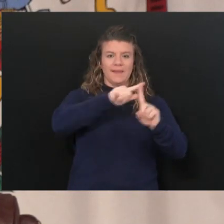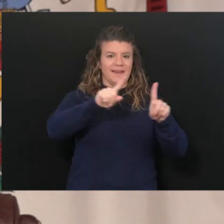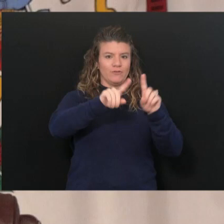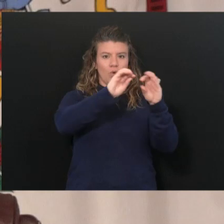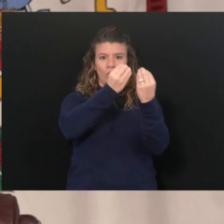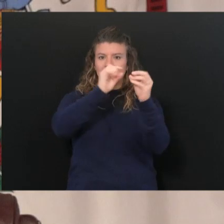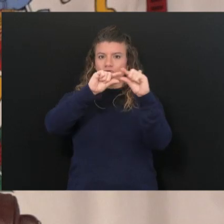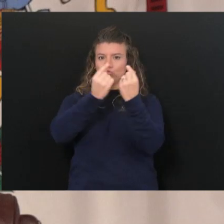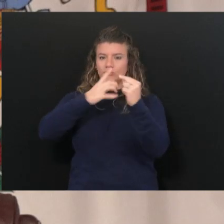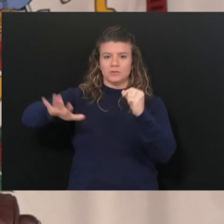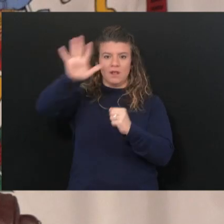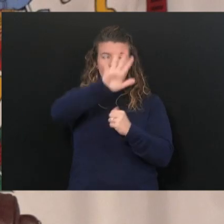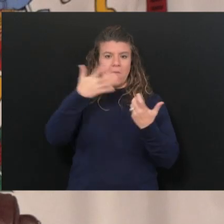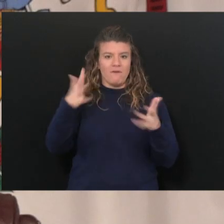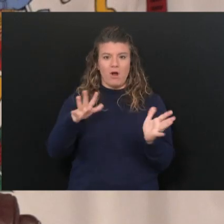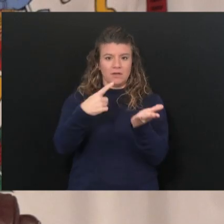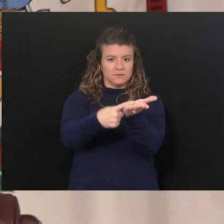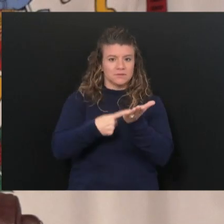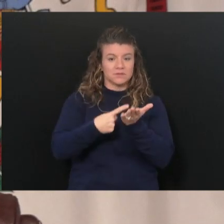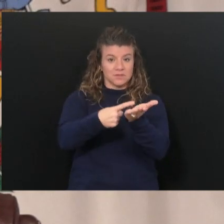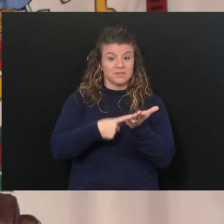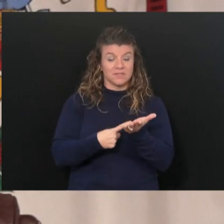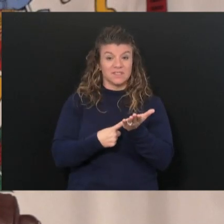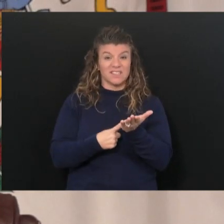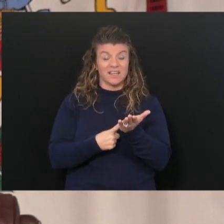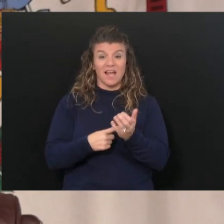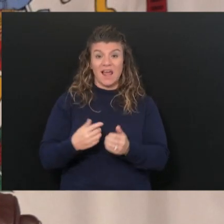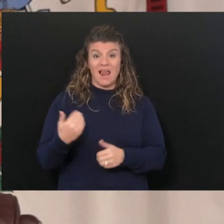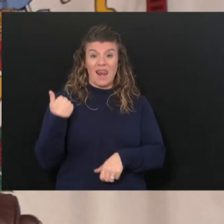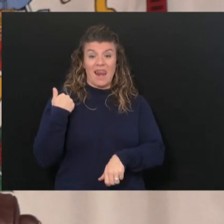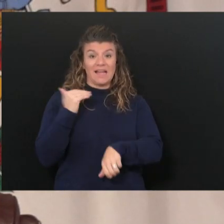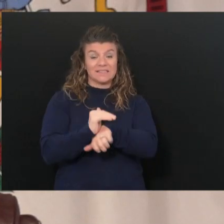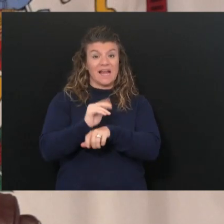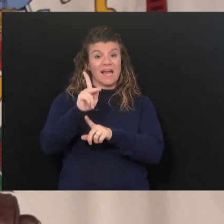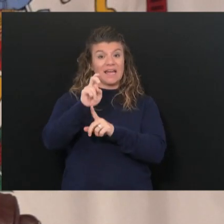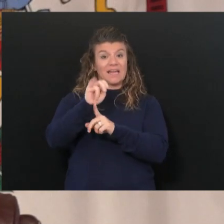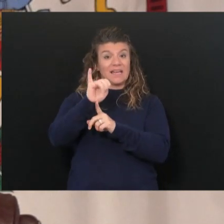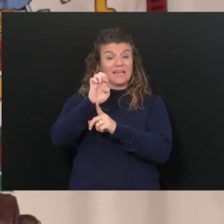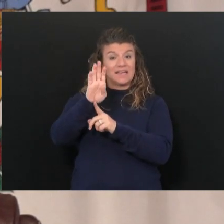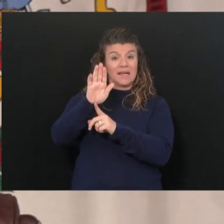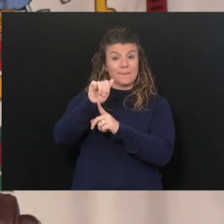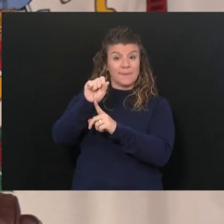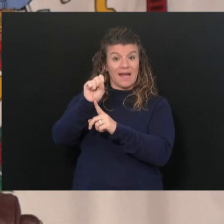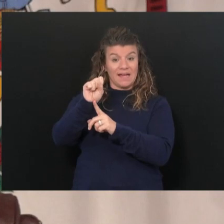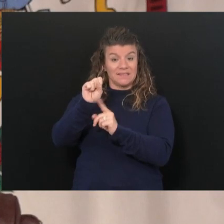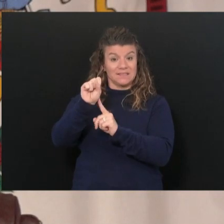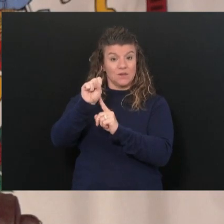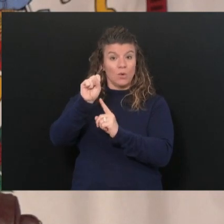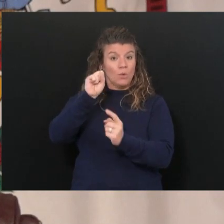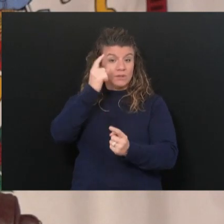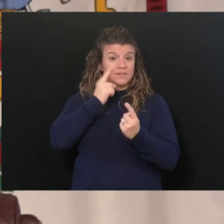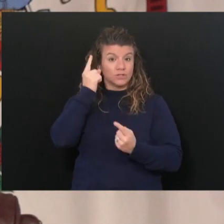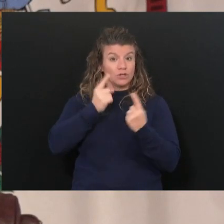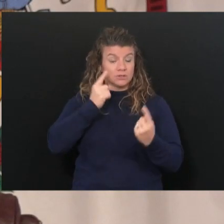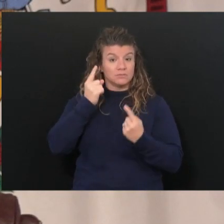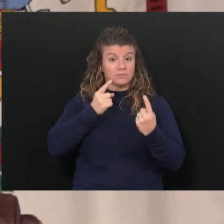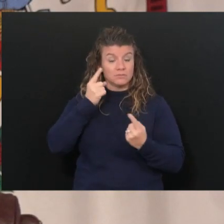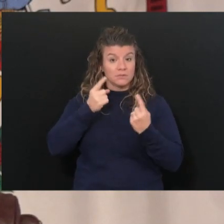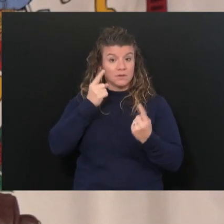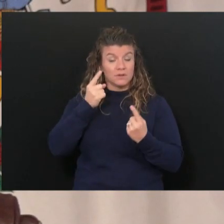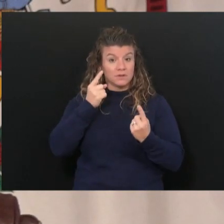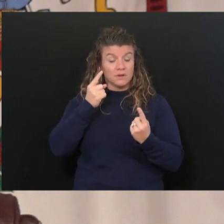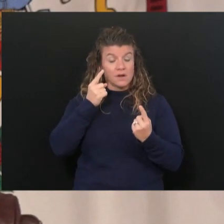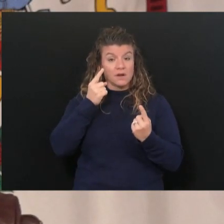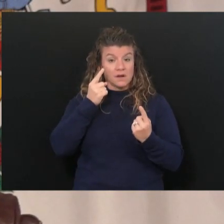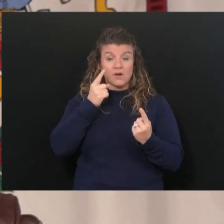imagine. You know, Kenny Bass called last night, and you know, in concern.